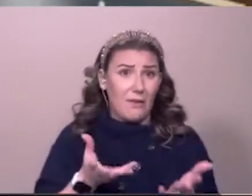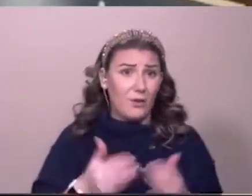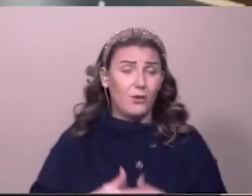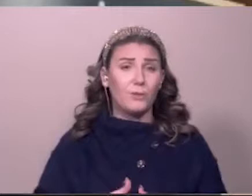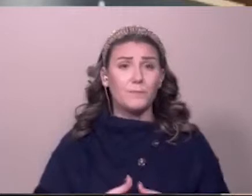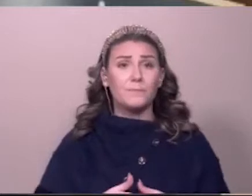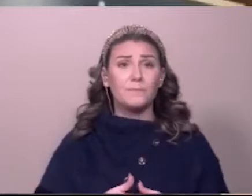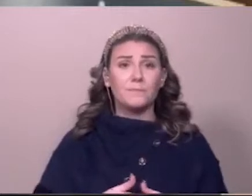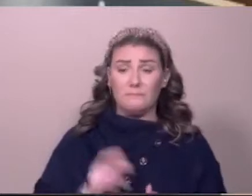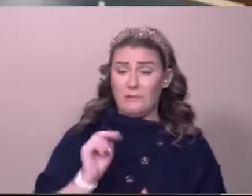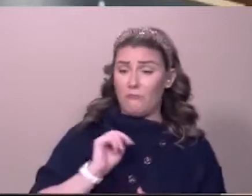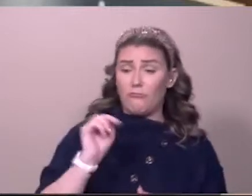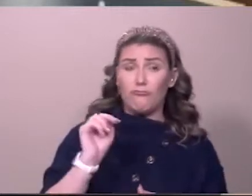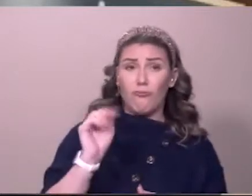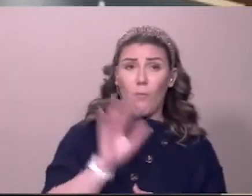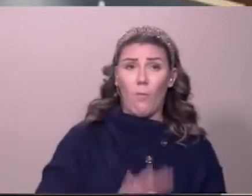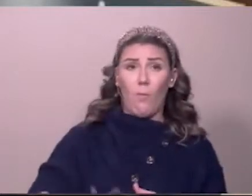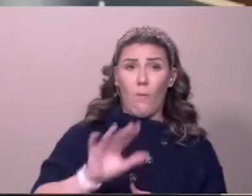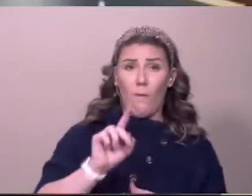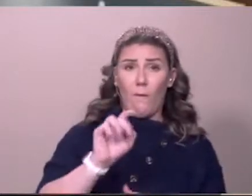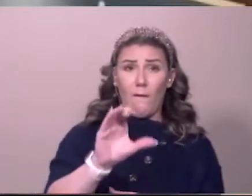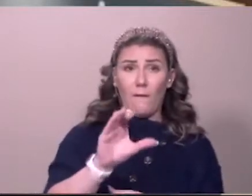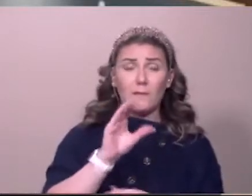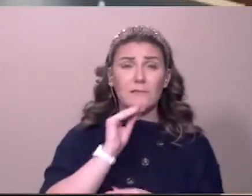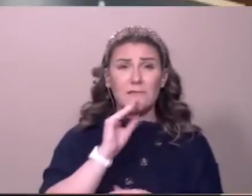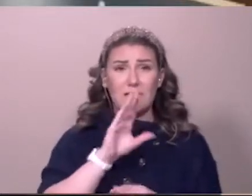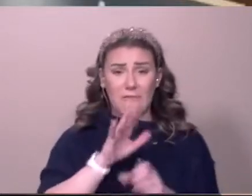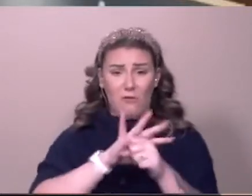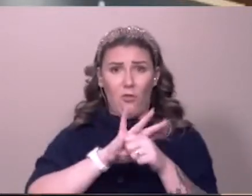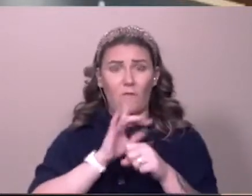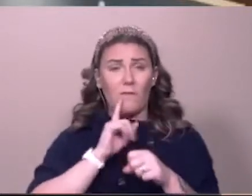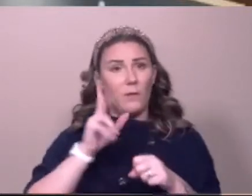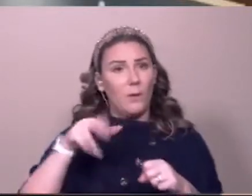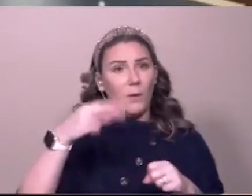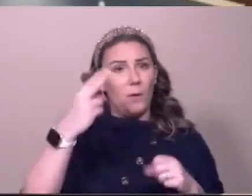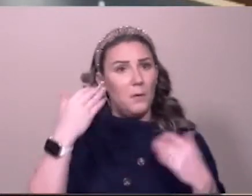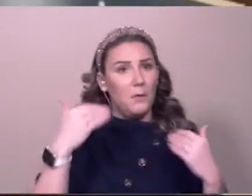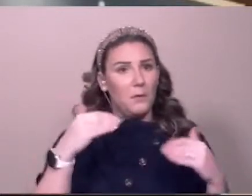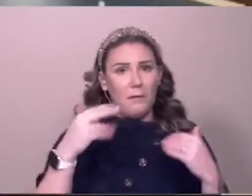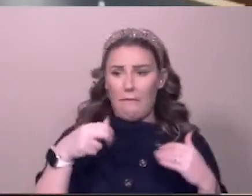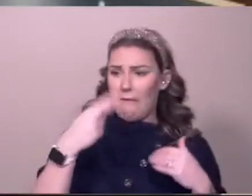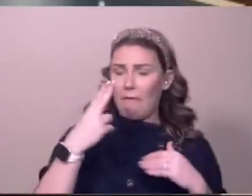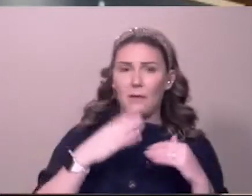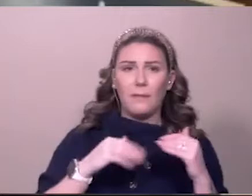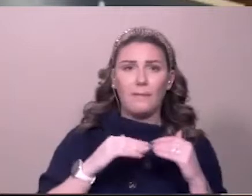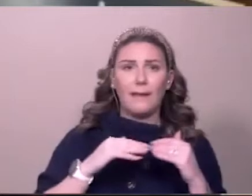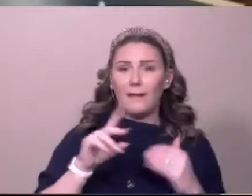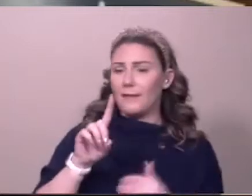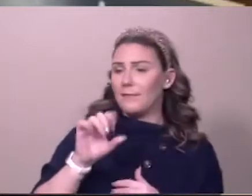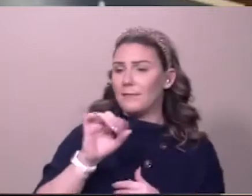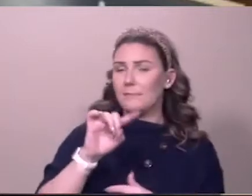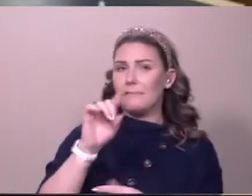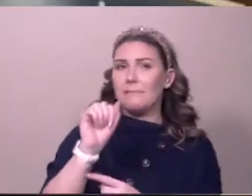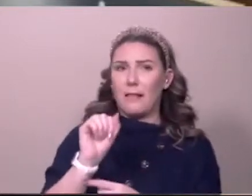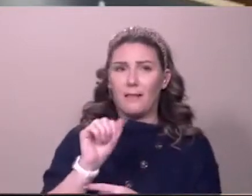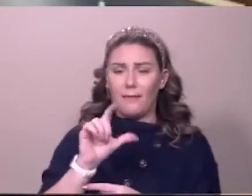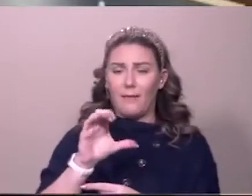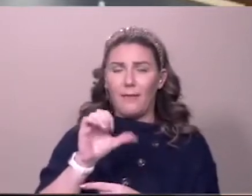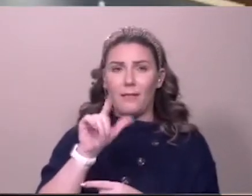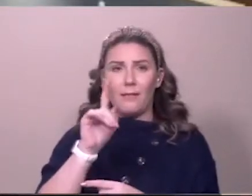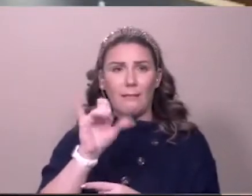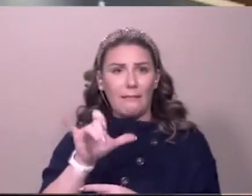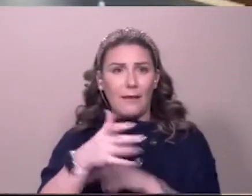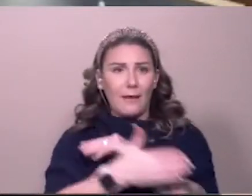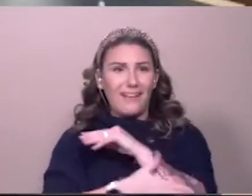Northland's COVID incidence is still extremely high. This is higher than the Delta peak. Clay County had